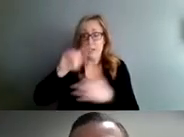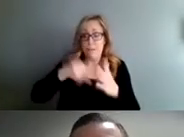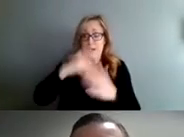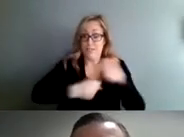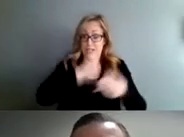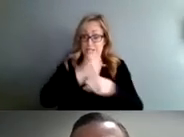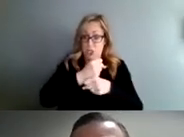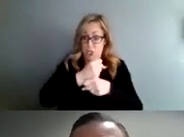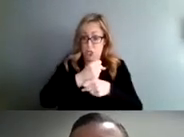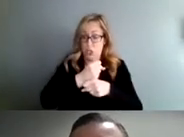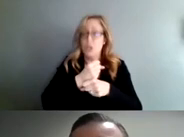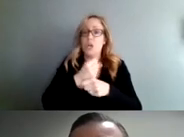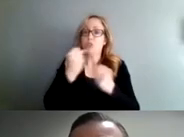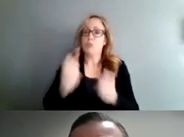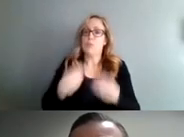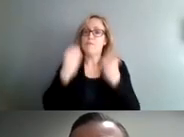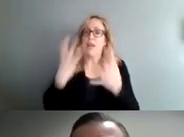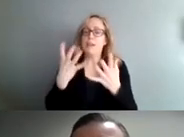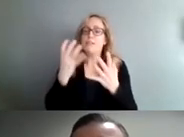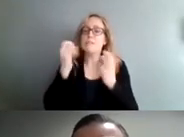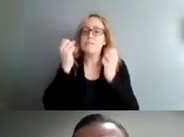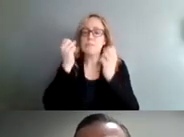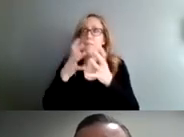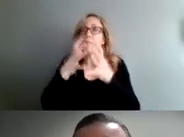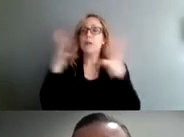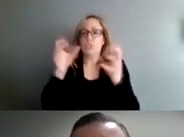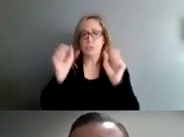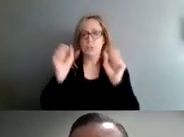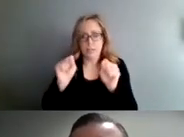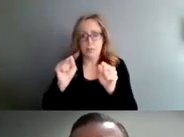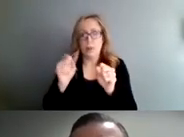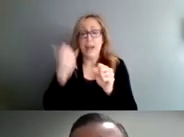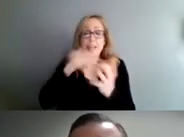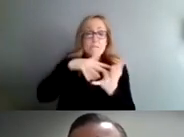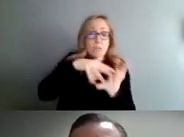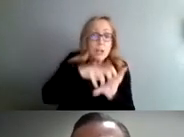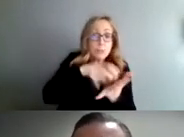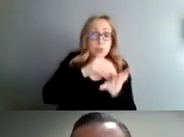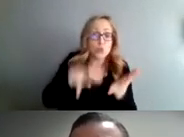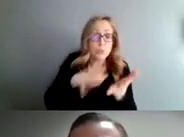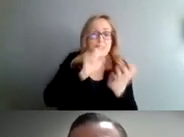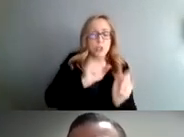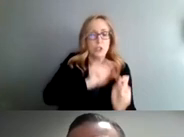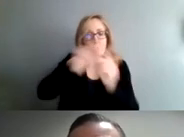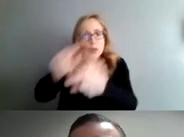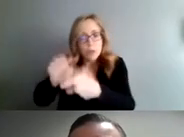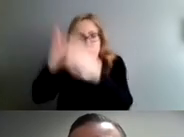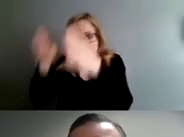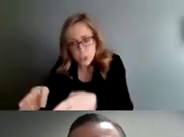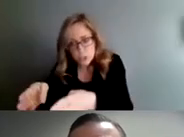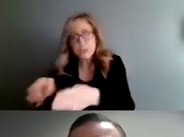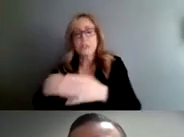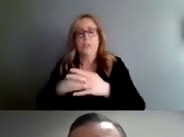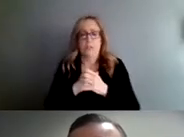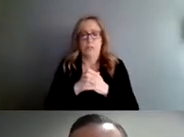much in-person learning for our most vulnerable learners as possible. Again, 3,000 students that have had the opportunity for full-time in-person